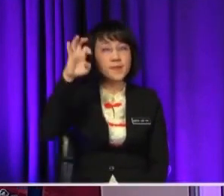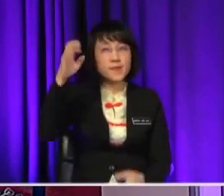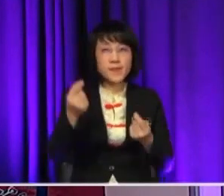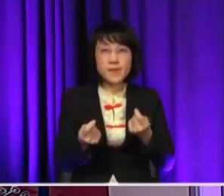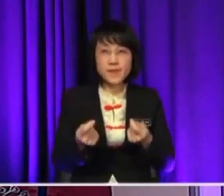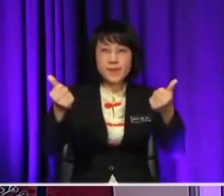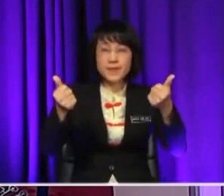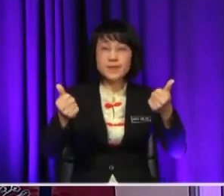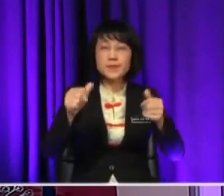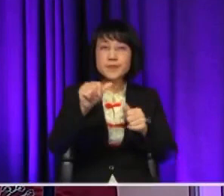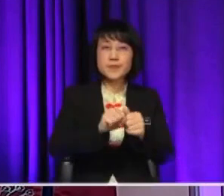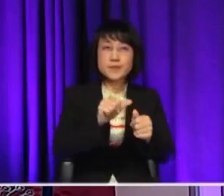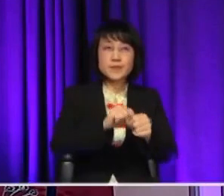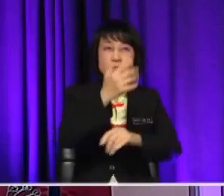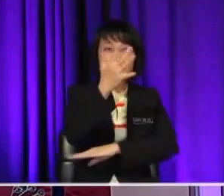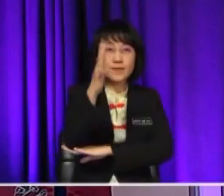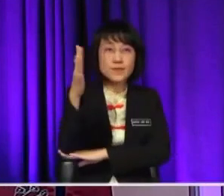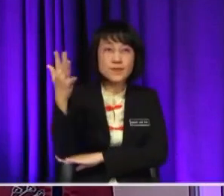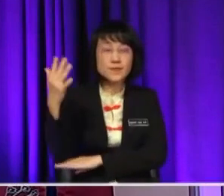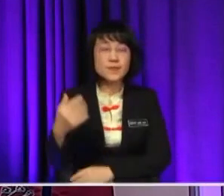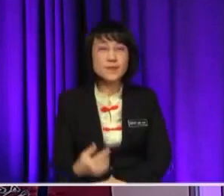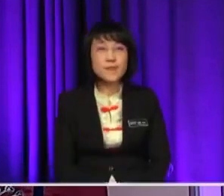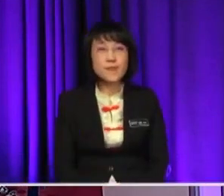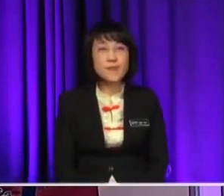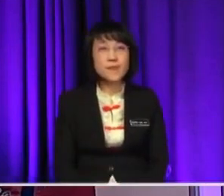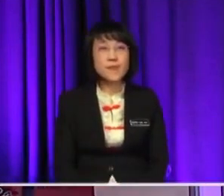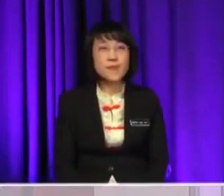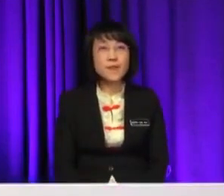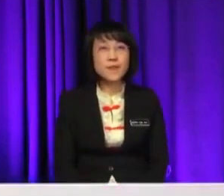Can you refresh which stanza you're talking about?